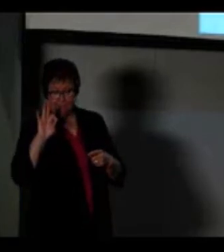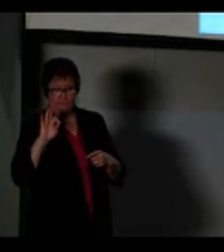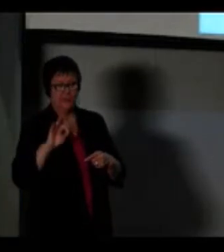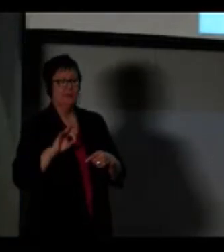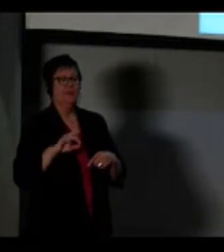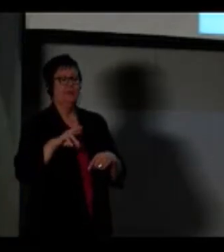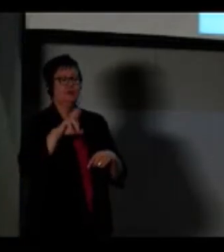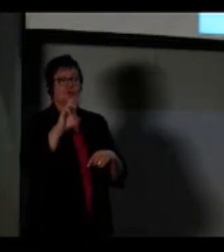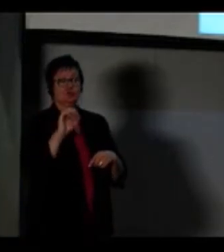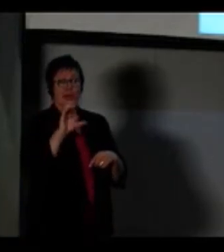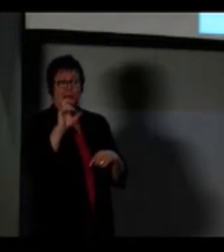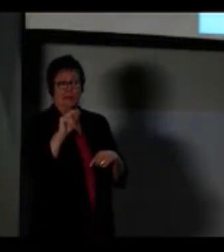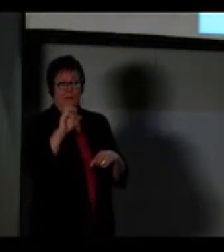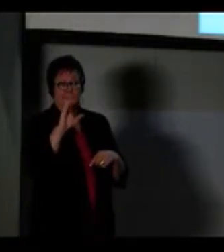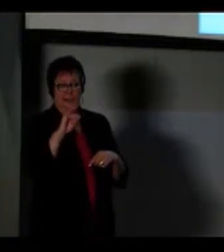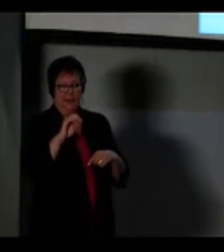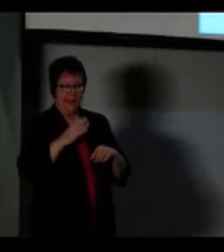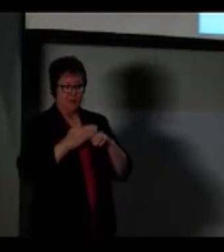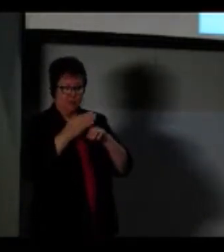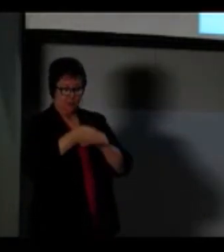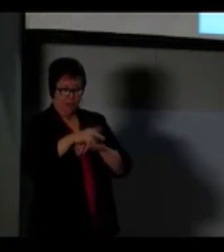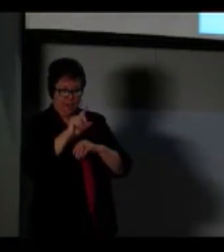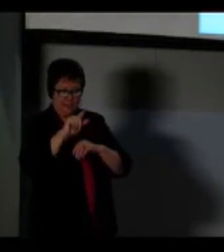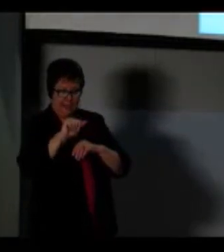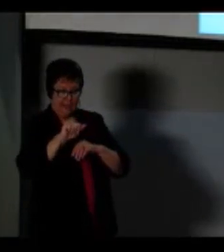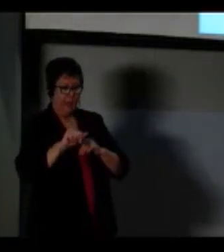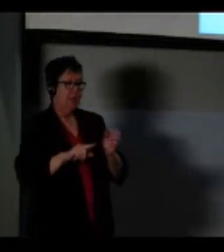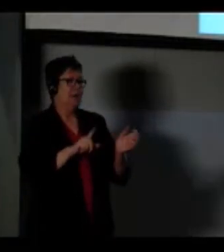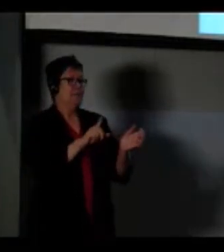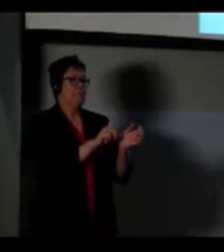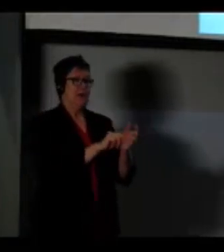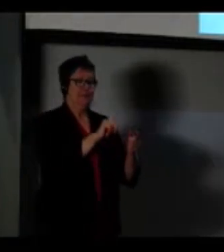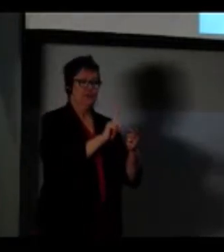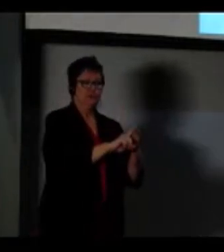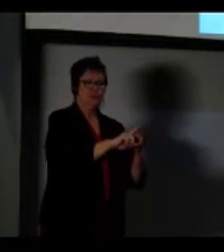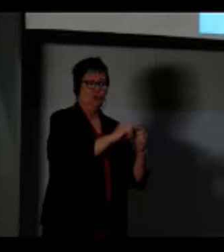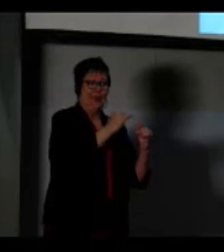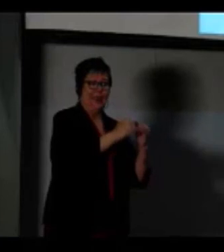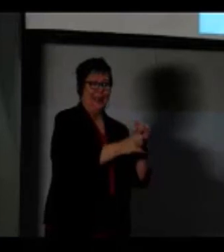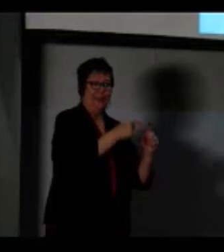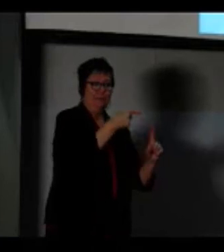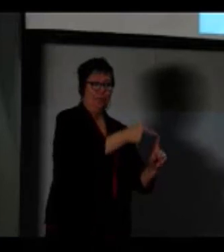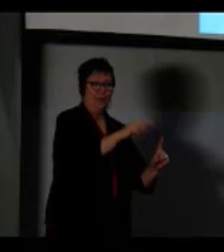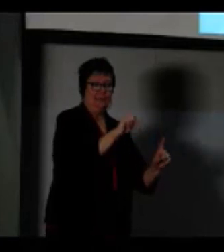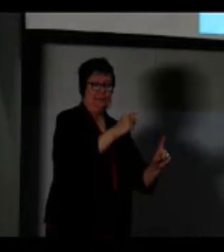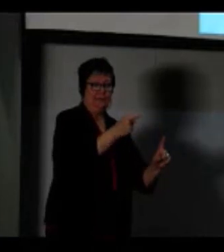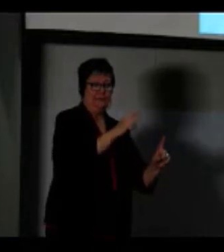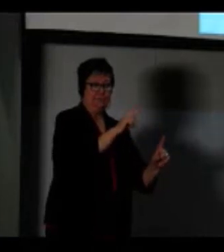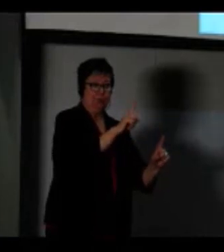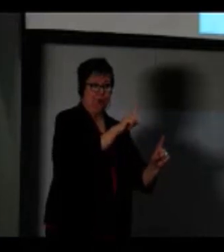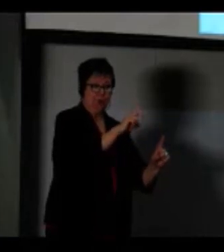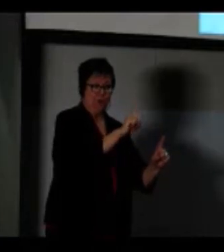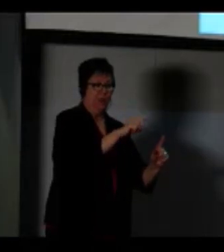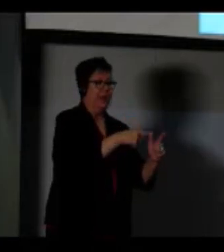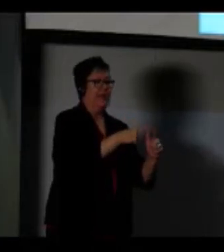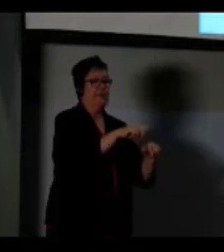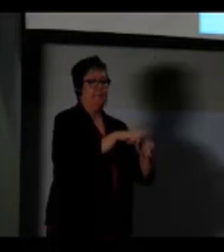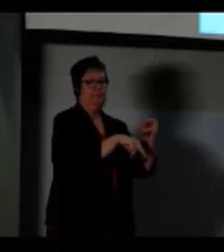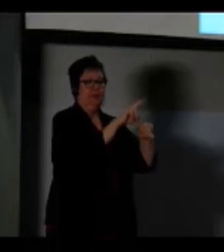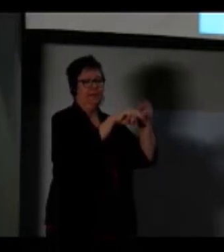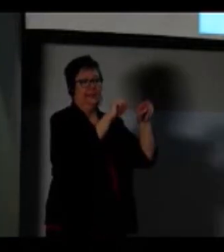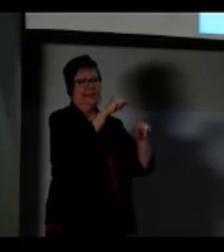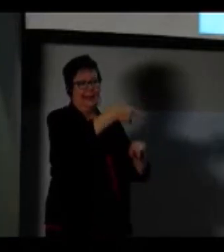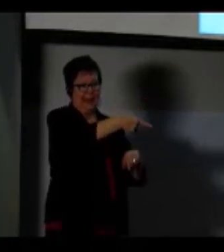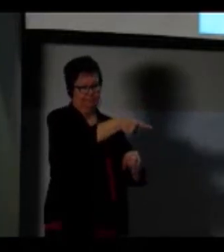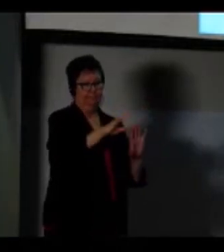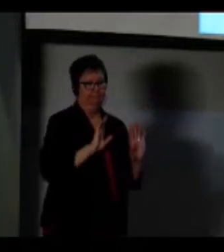across the data, publishing to a Sparkle endpoint, and building an application on top of the data. And I'm not